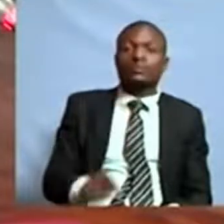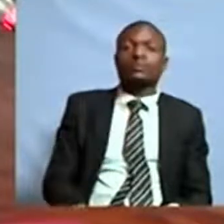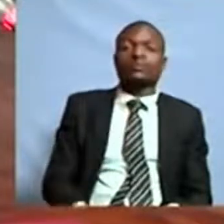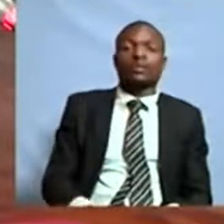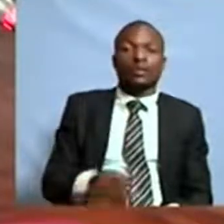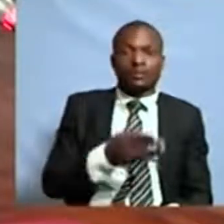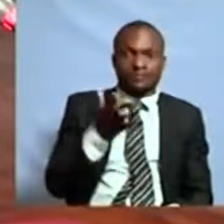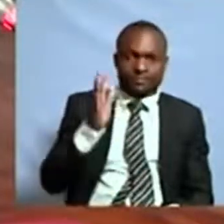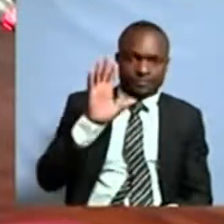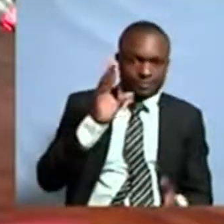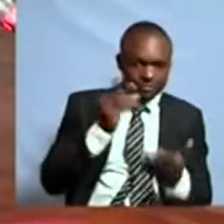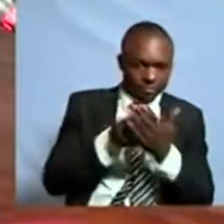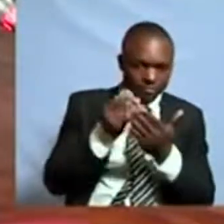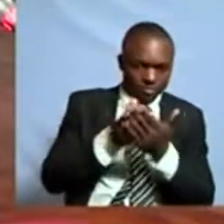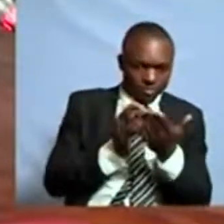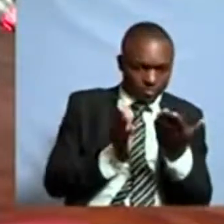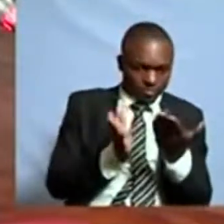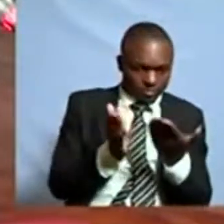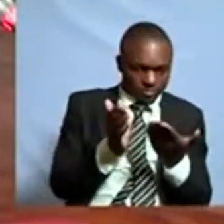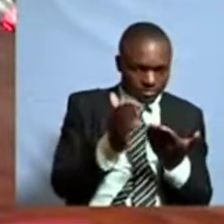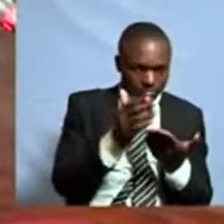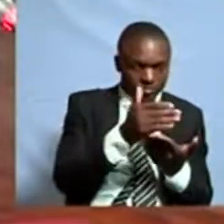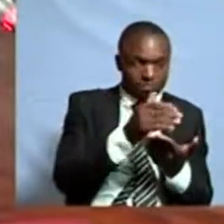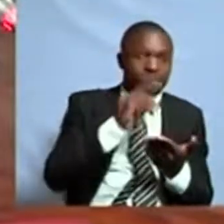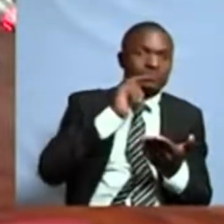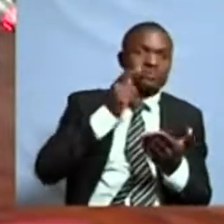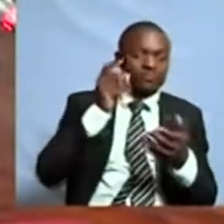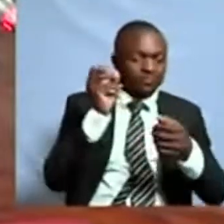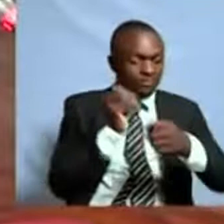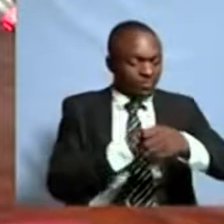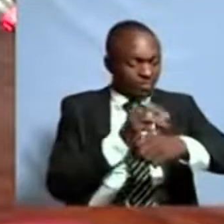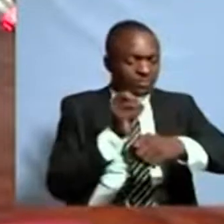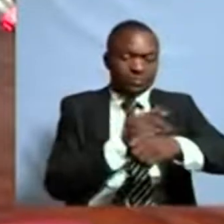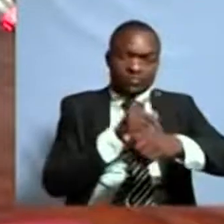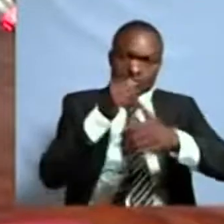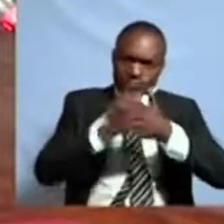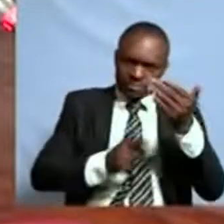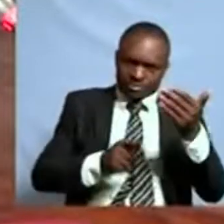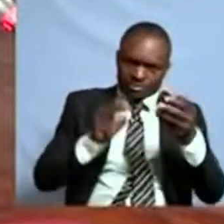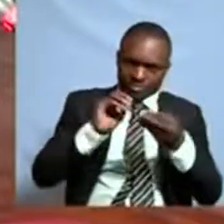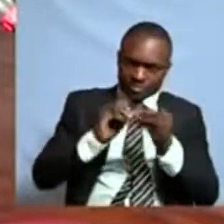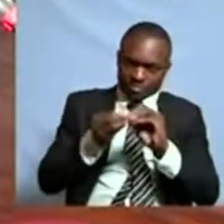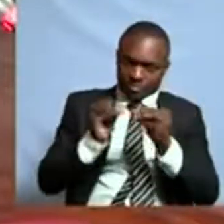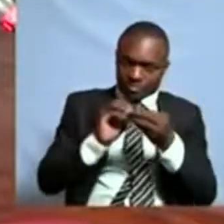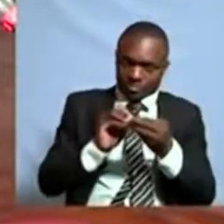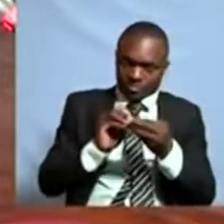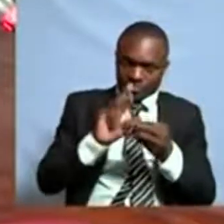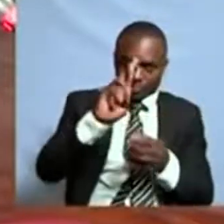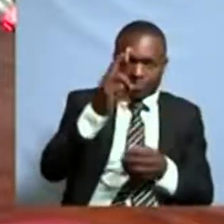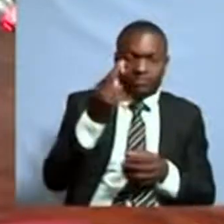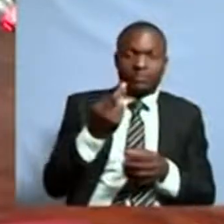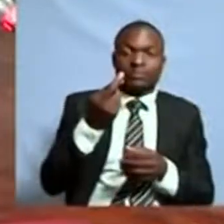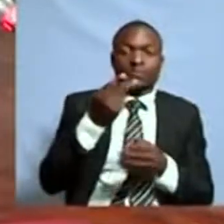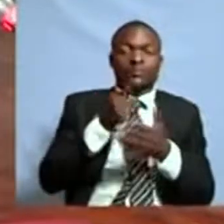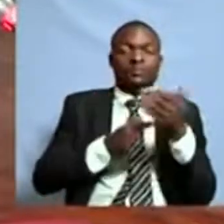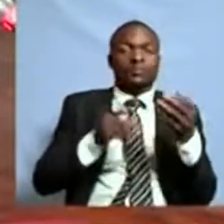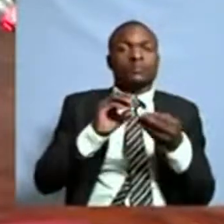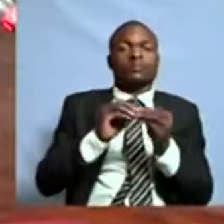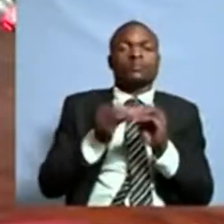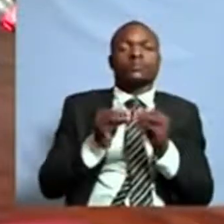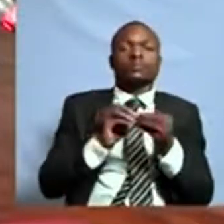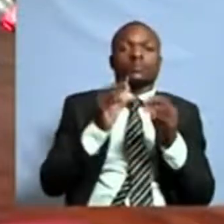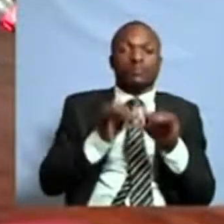those funds, when they are collected, they're supposed to be invested. So what is the rate of return? That is